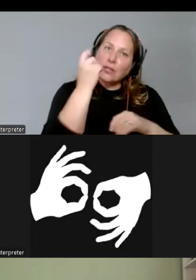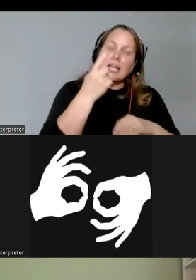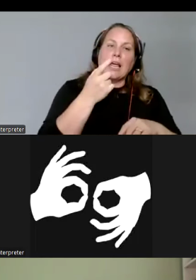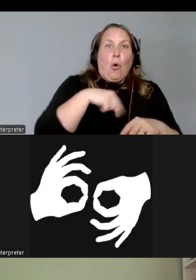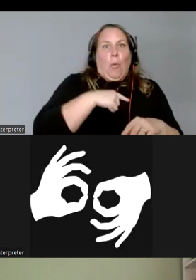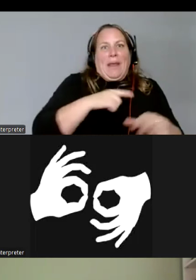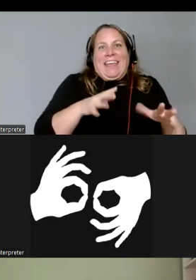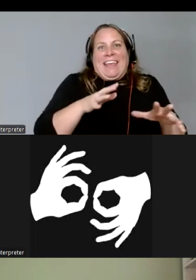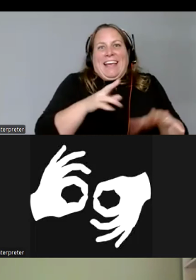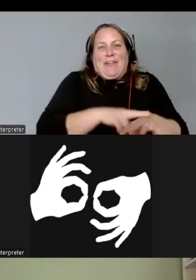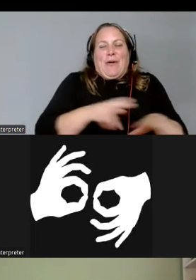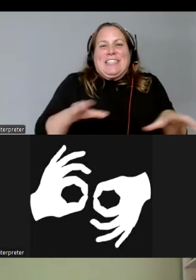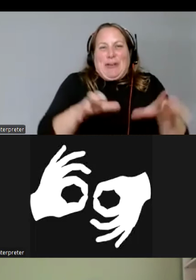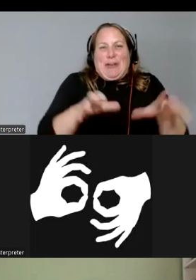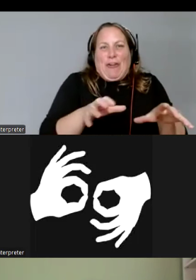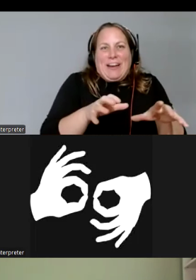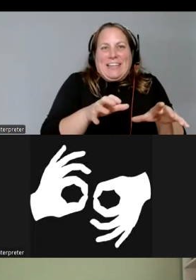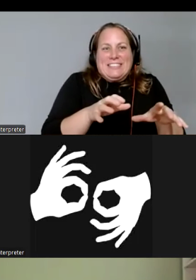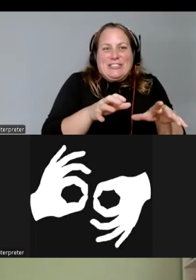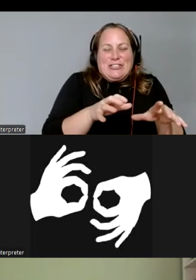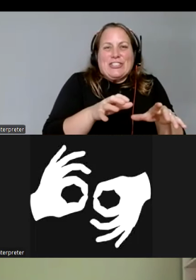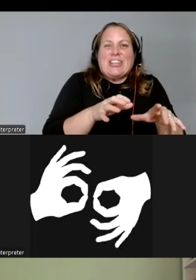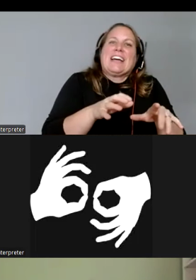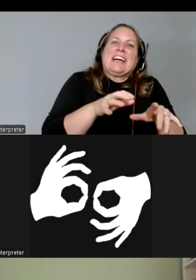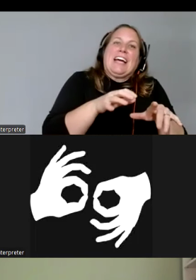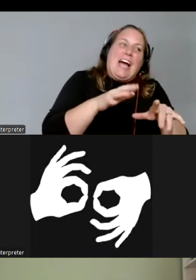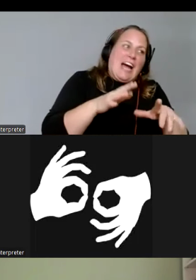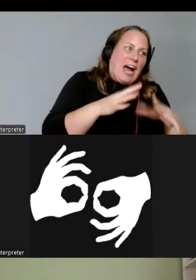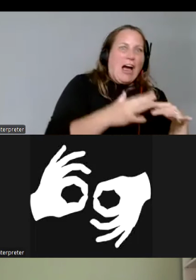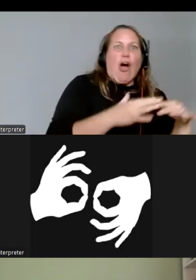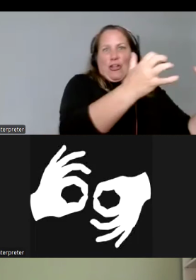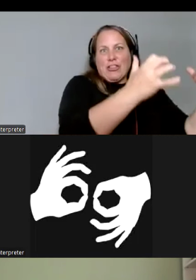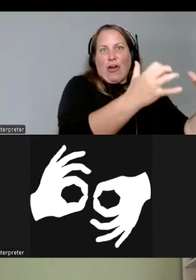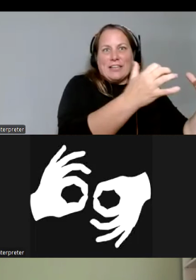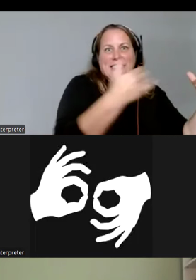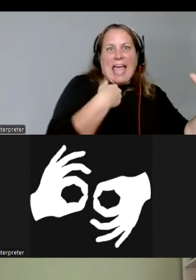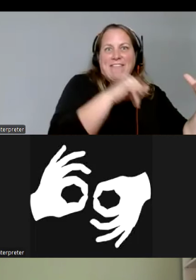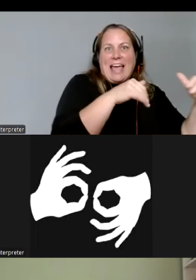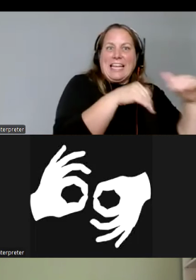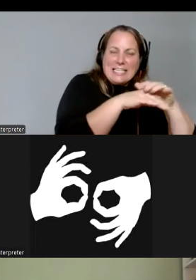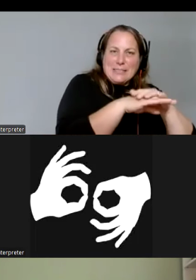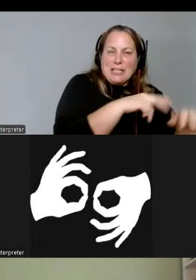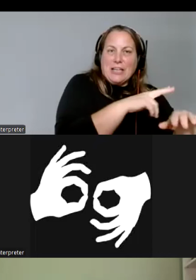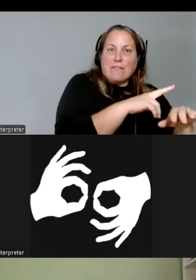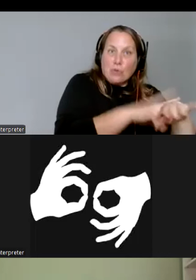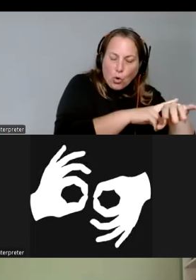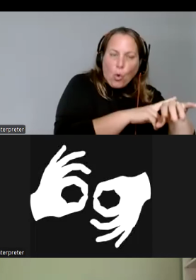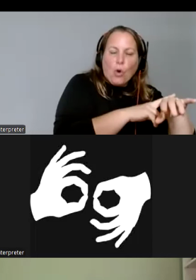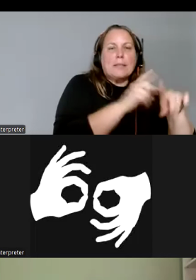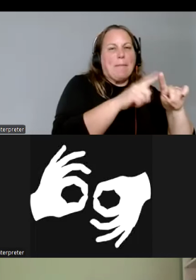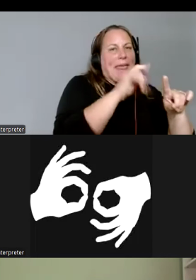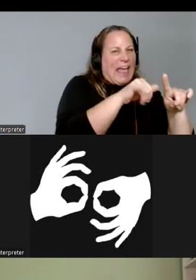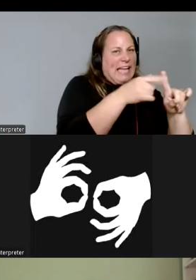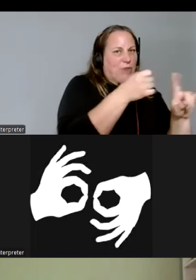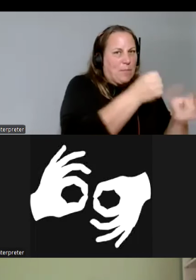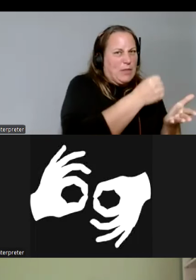audience. That just needs to come out of the main project budget as opposed to TAC accessibility grant. And if this is